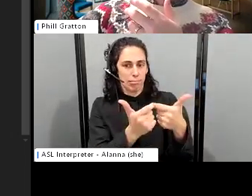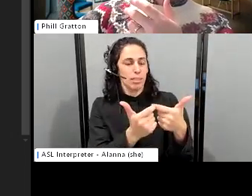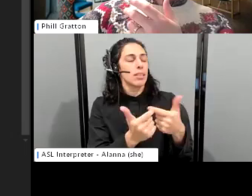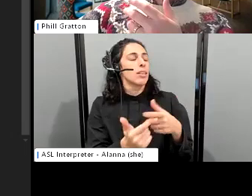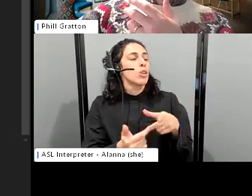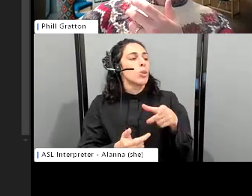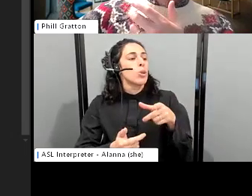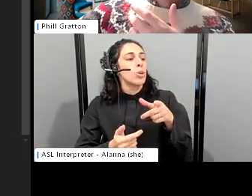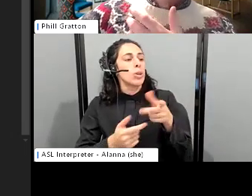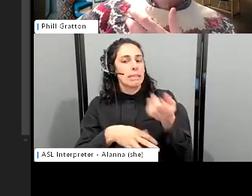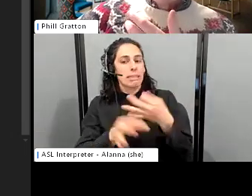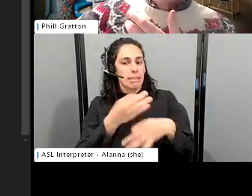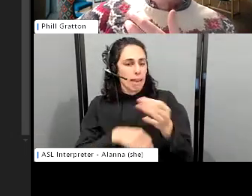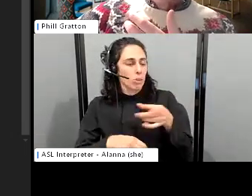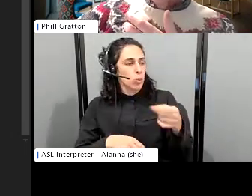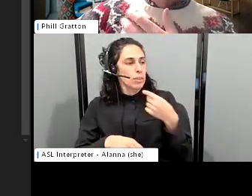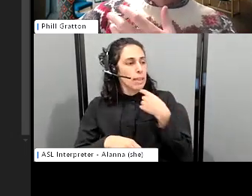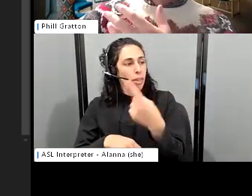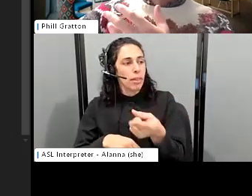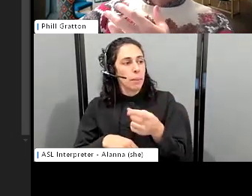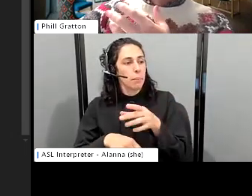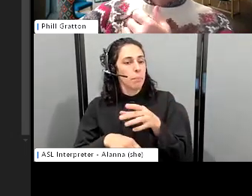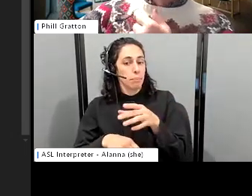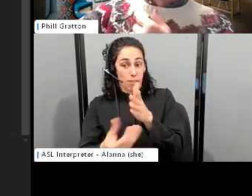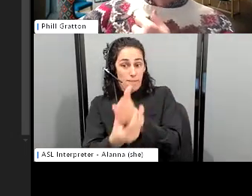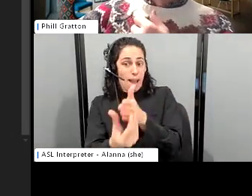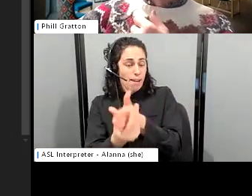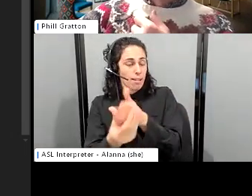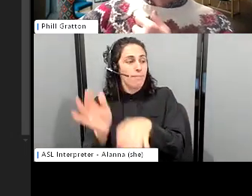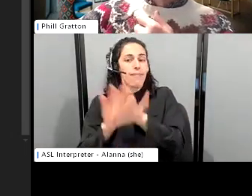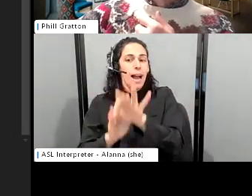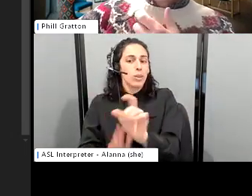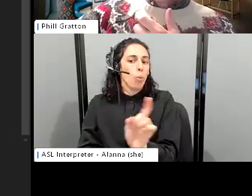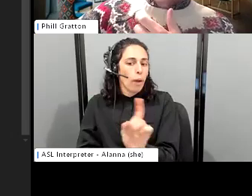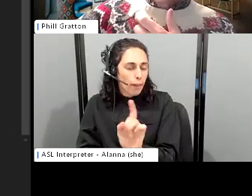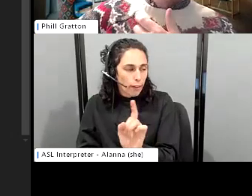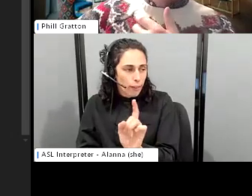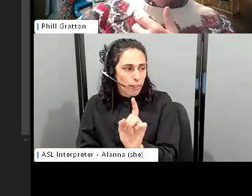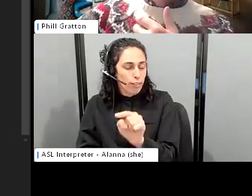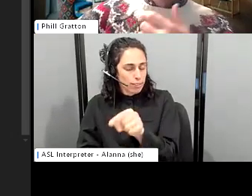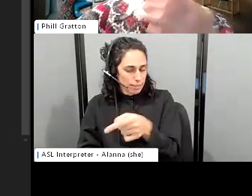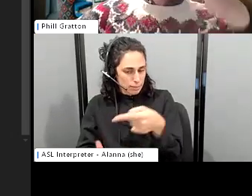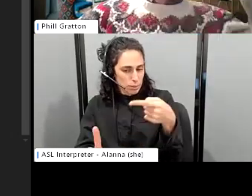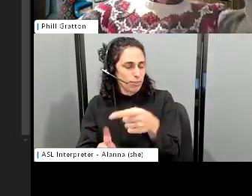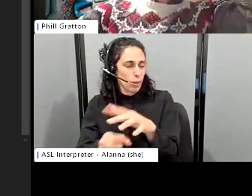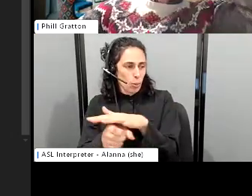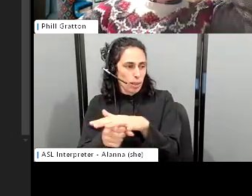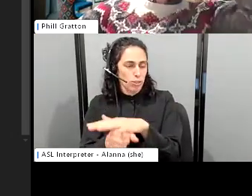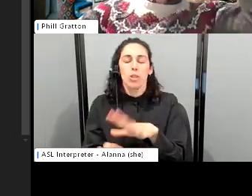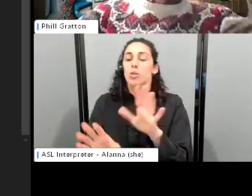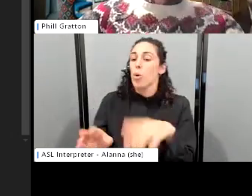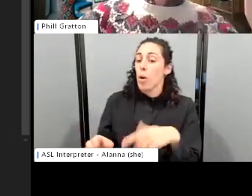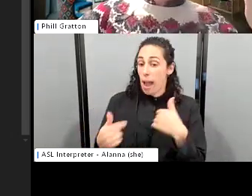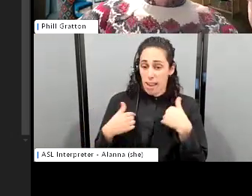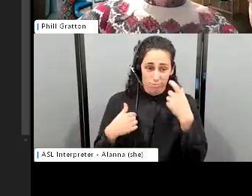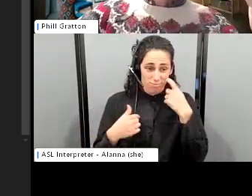it is 29 pages. And it's called a policy on people management. So who likes to